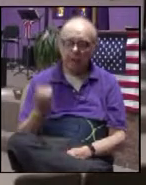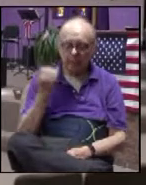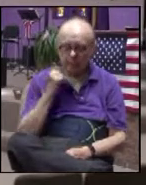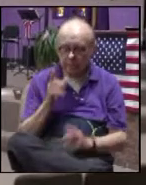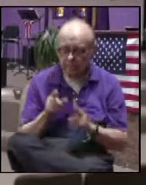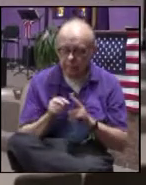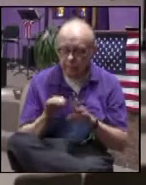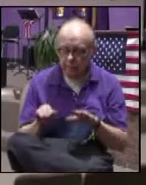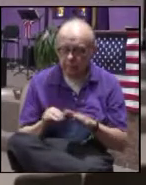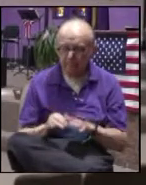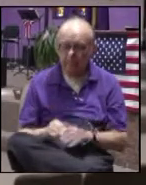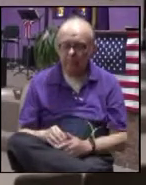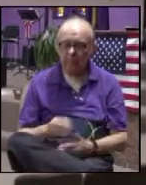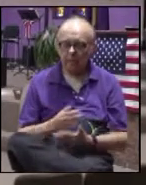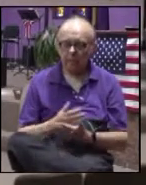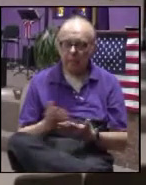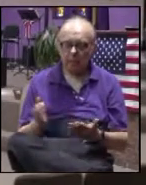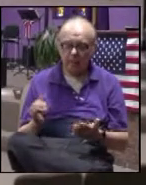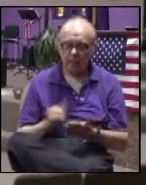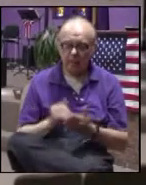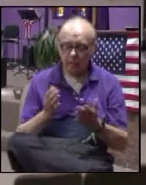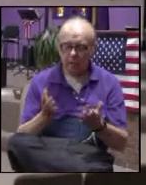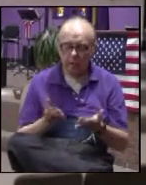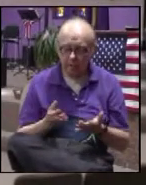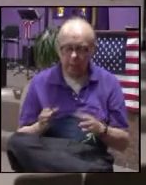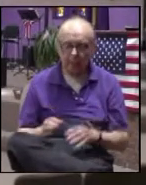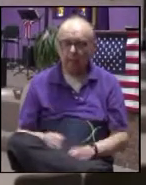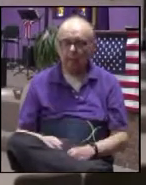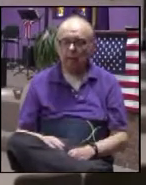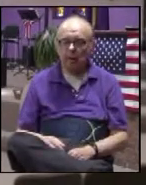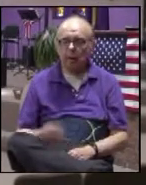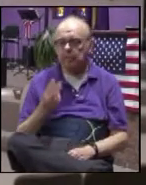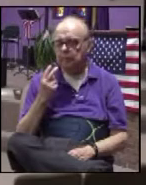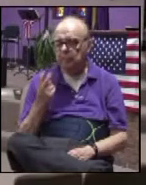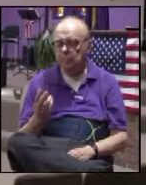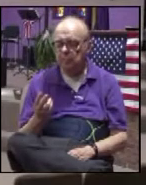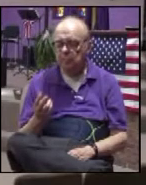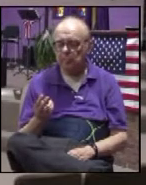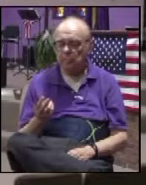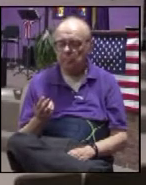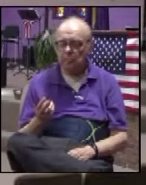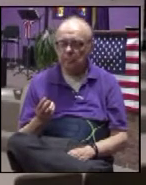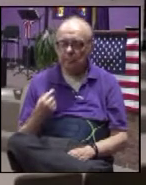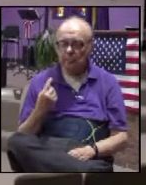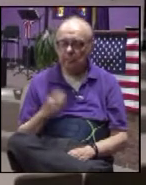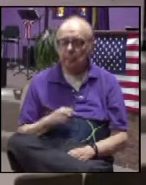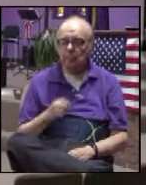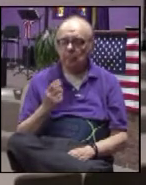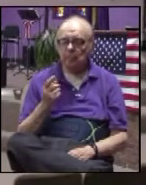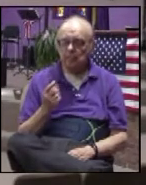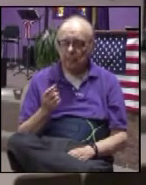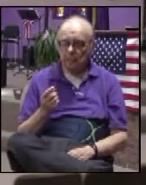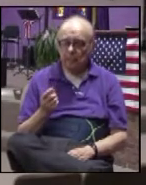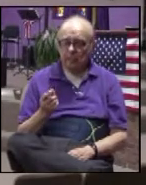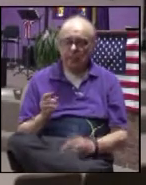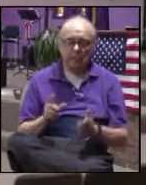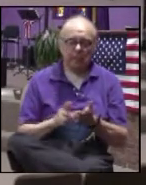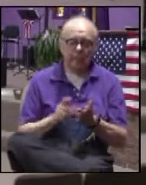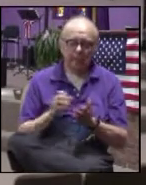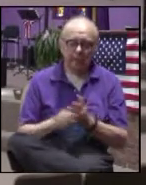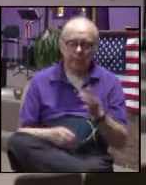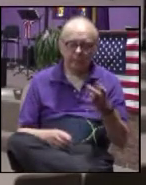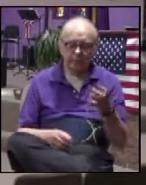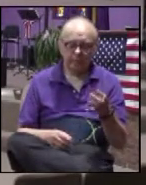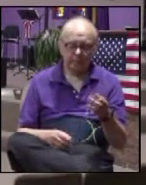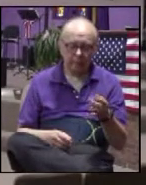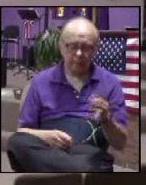choose. And the things that He wants you to do. You see, we need to understand in Luke chapter